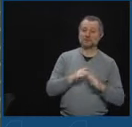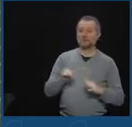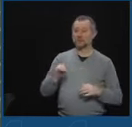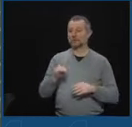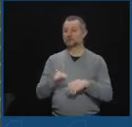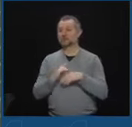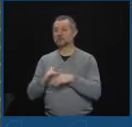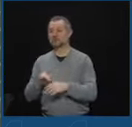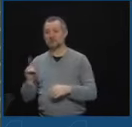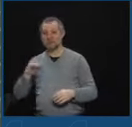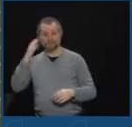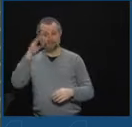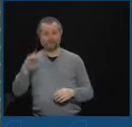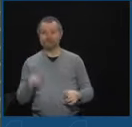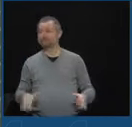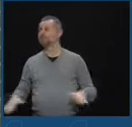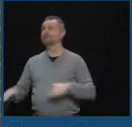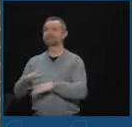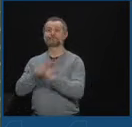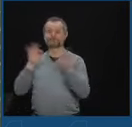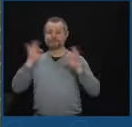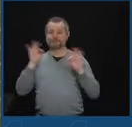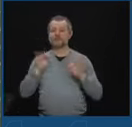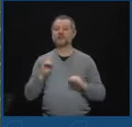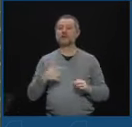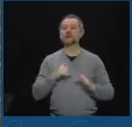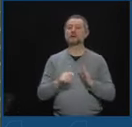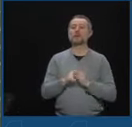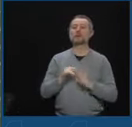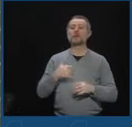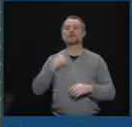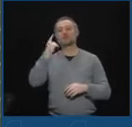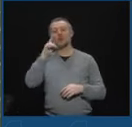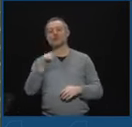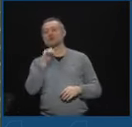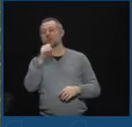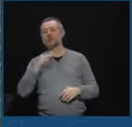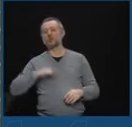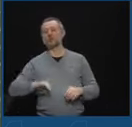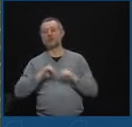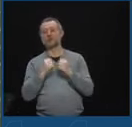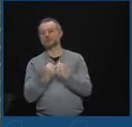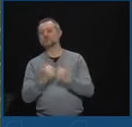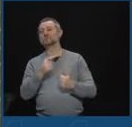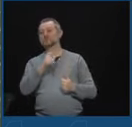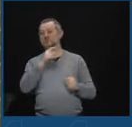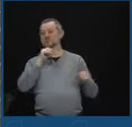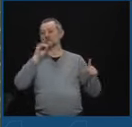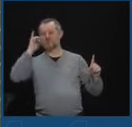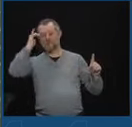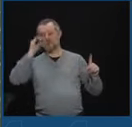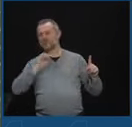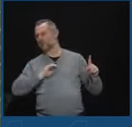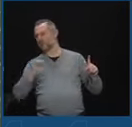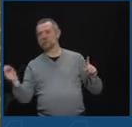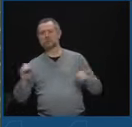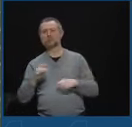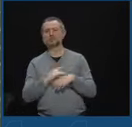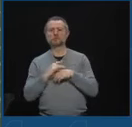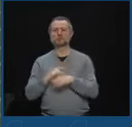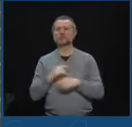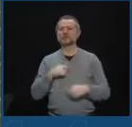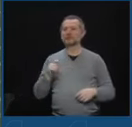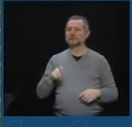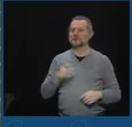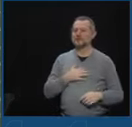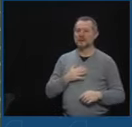small agency, a small not-for-profit agency out of Buffalo, and they really didn't have the tools that I needed to help me and my family feel safe from